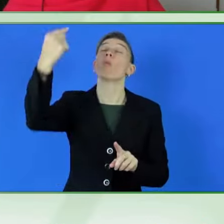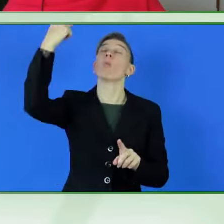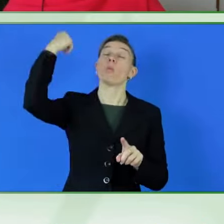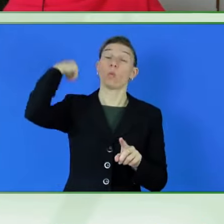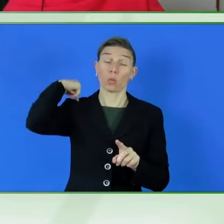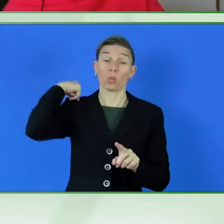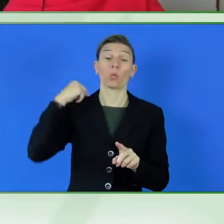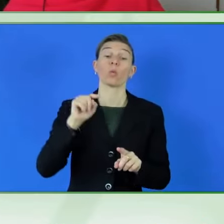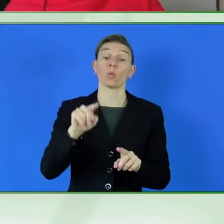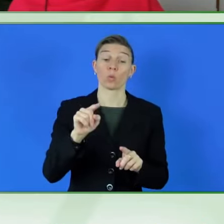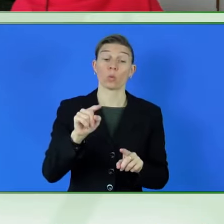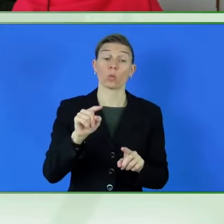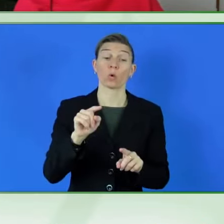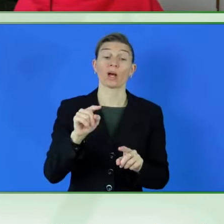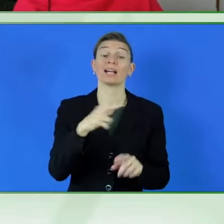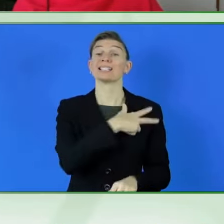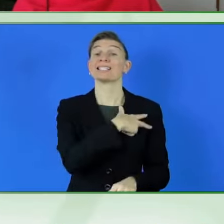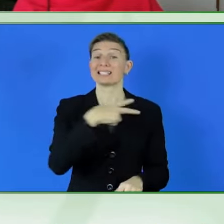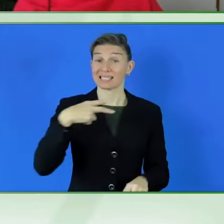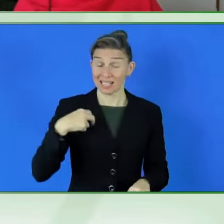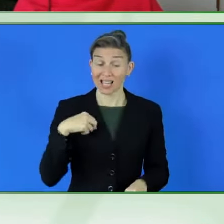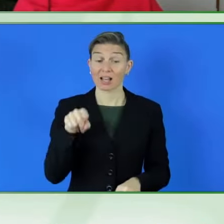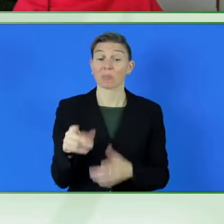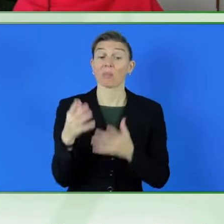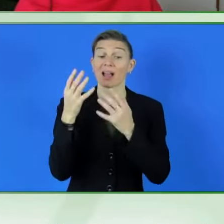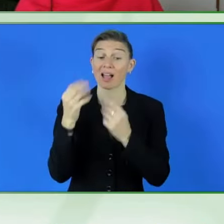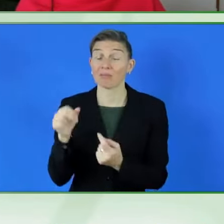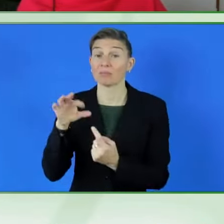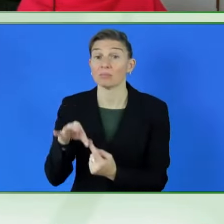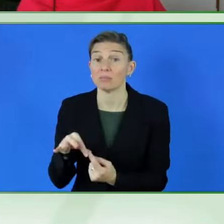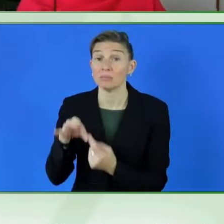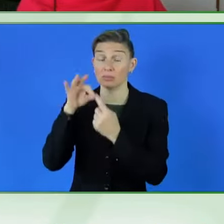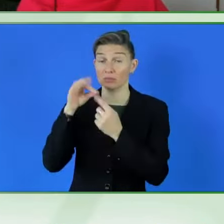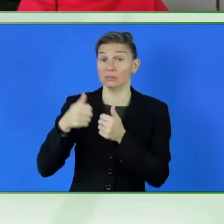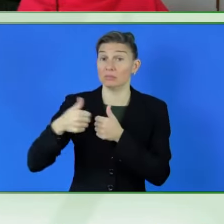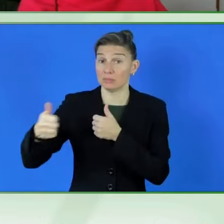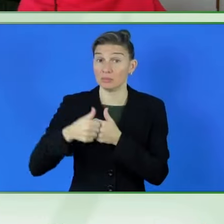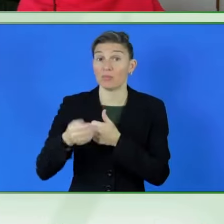introduced a specialized transport for persons with disabilities.